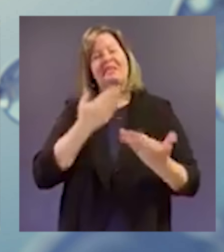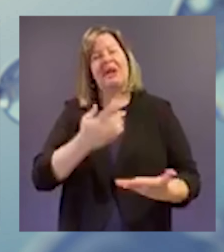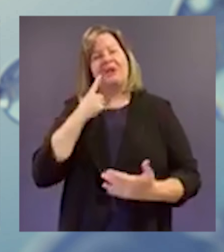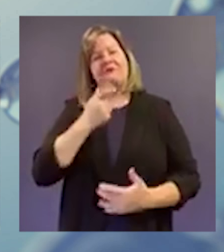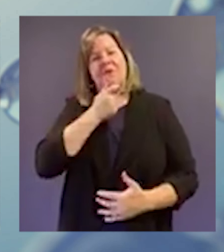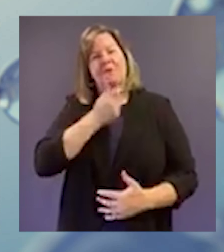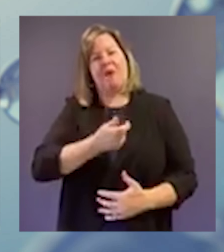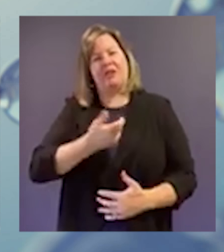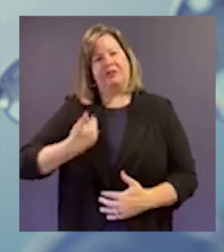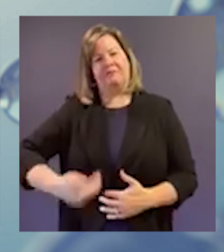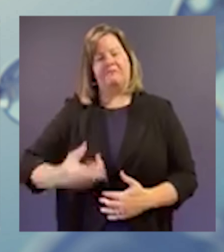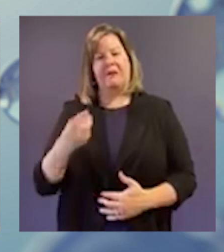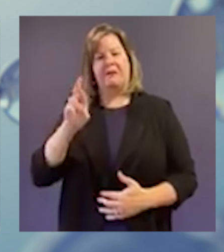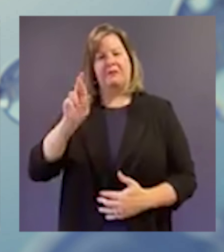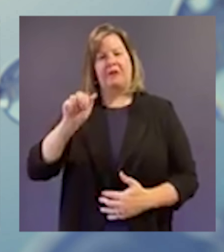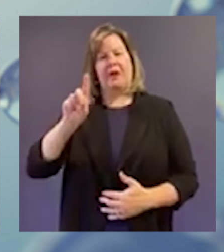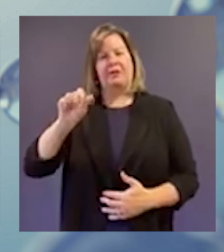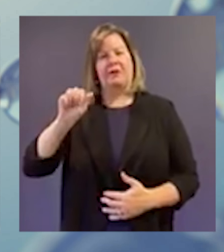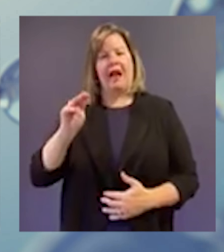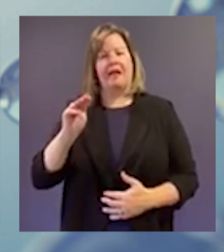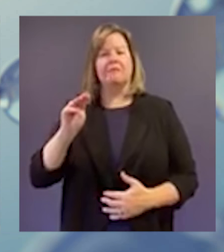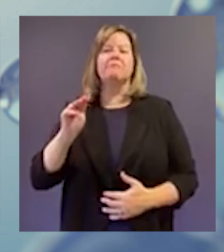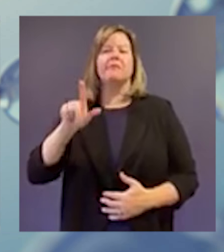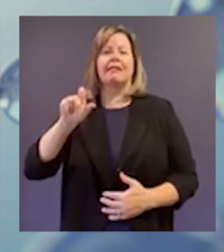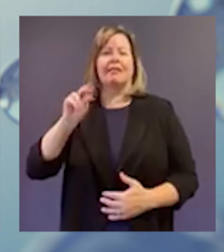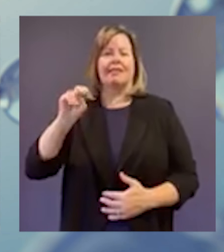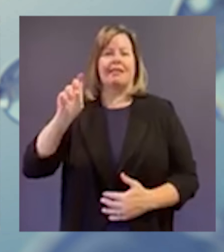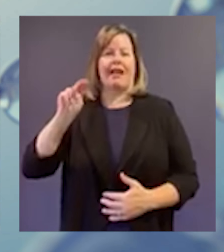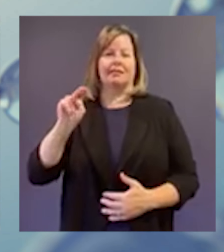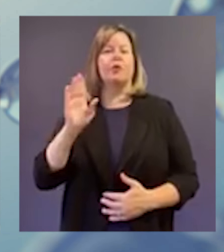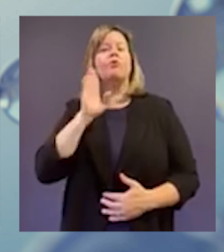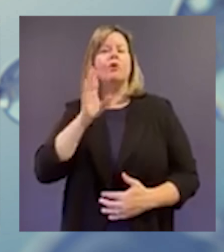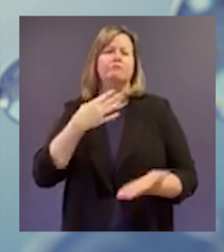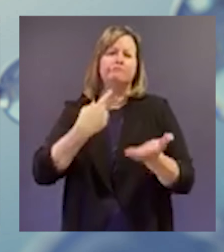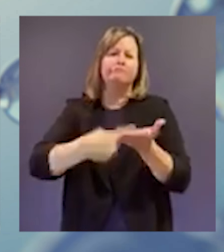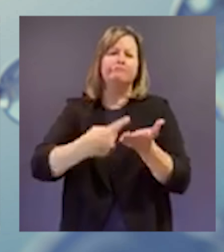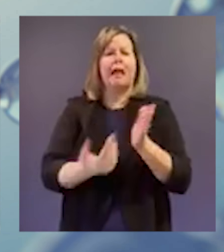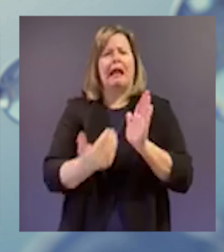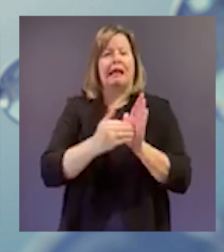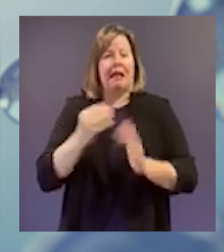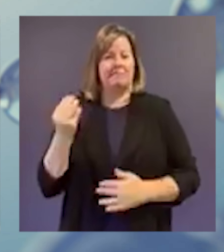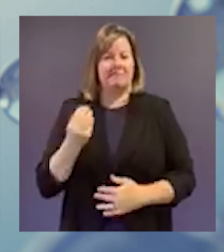you for watching. I'm Dr. Adam London, Director of the Kent County Health Department, and I'll talk to you again on Monday. Thank you.